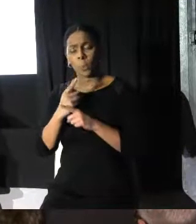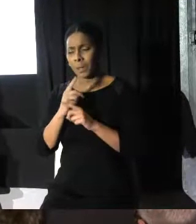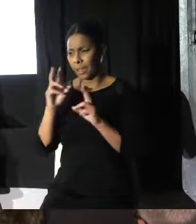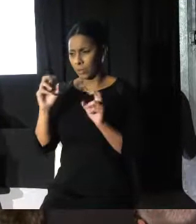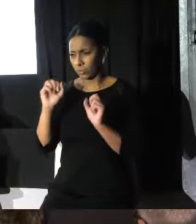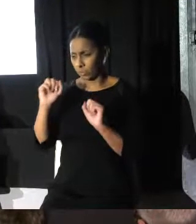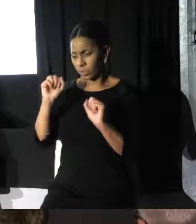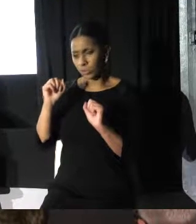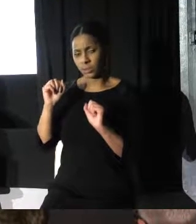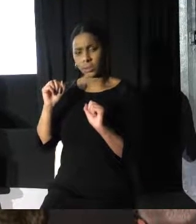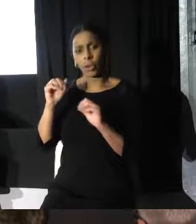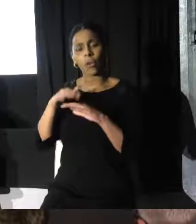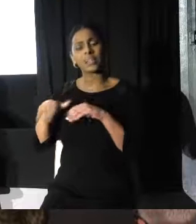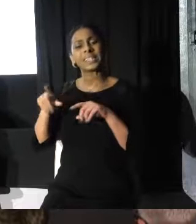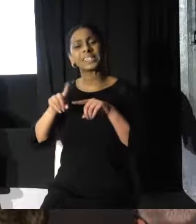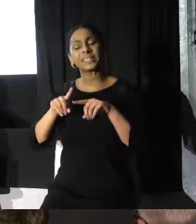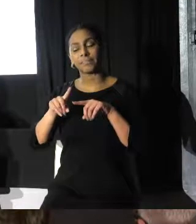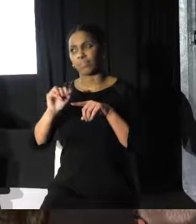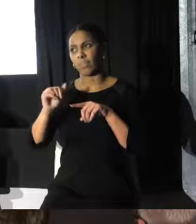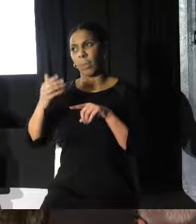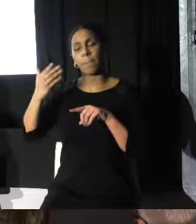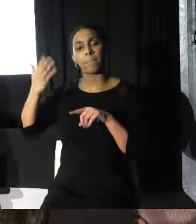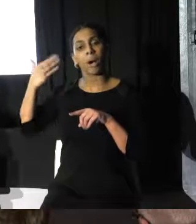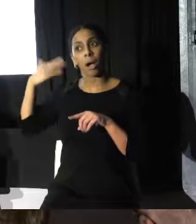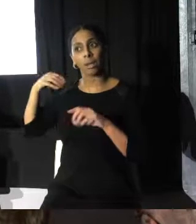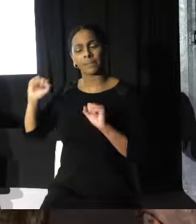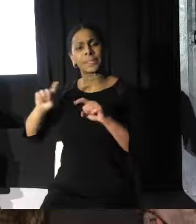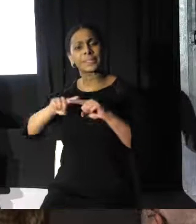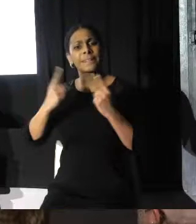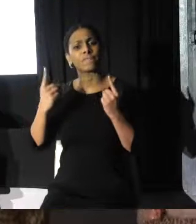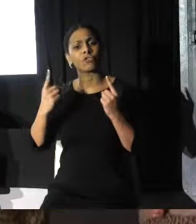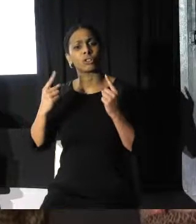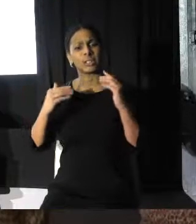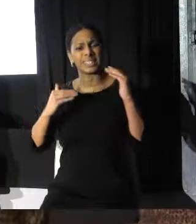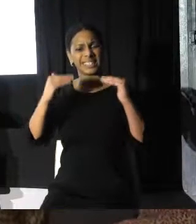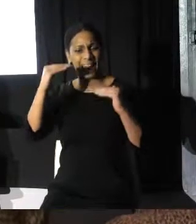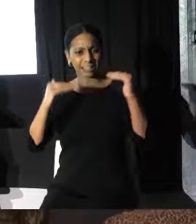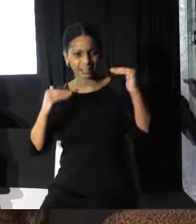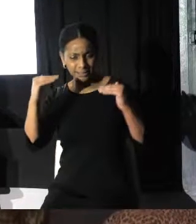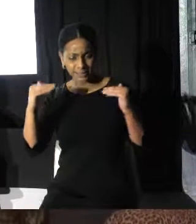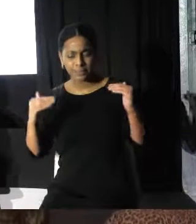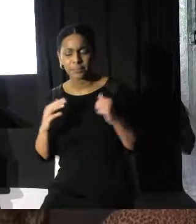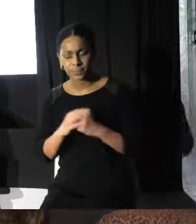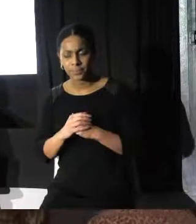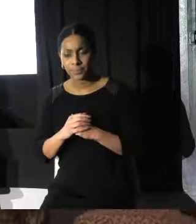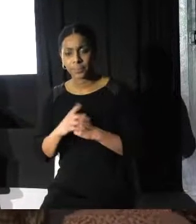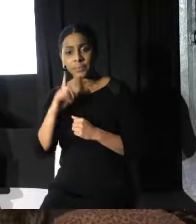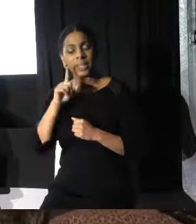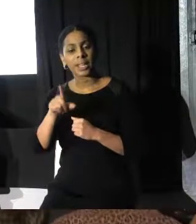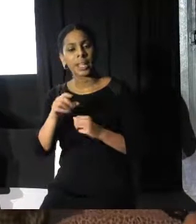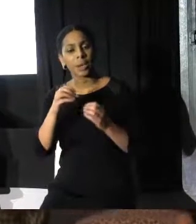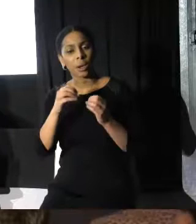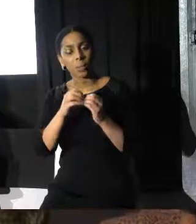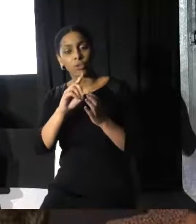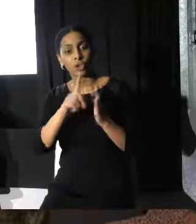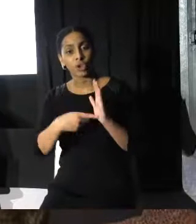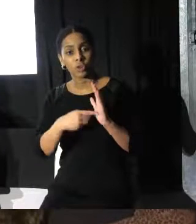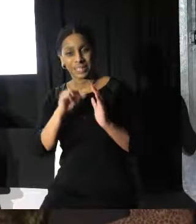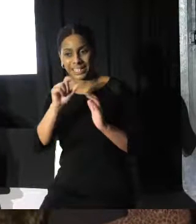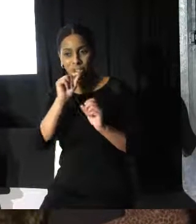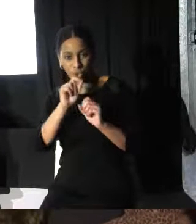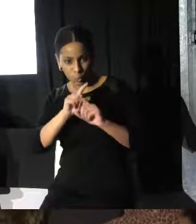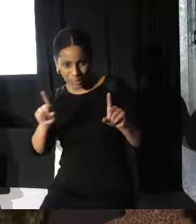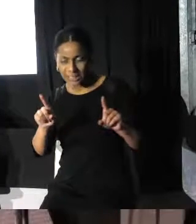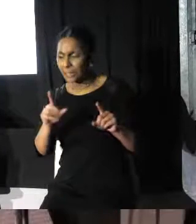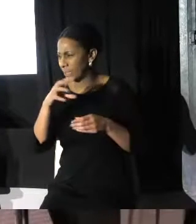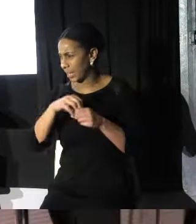the different standards of the past. We saw it in Boris Johnson's tweet, and you also used it as a framing for part of your talk.